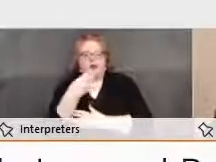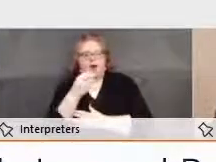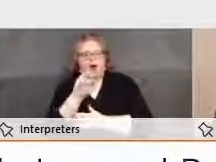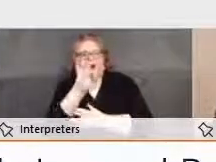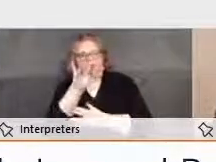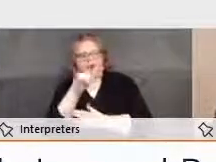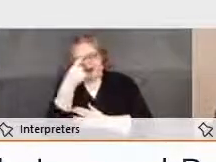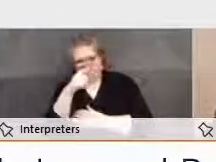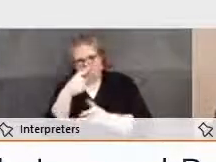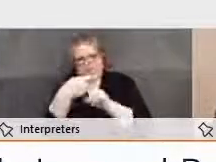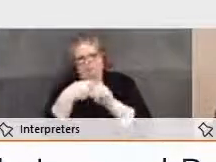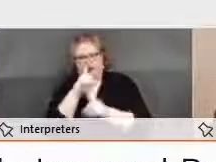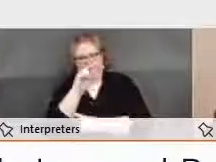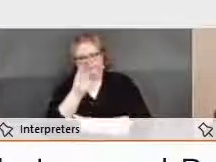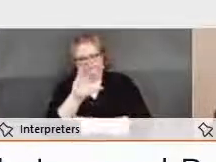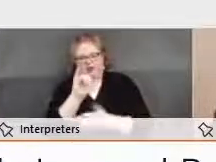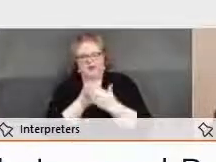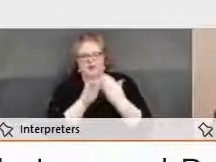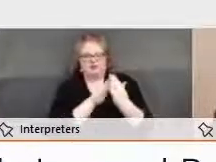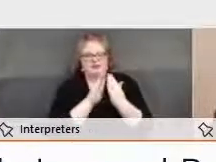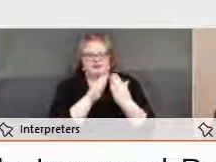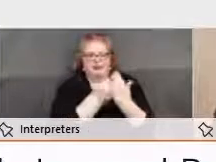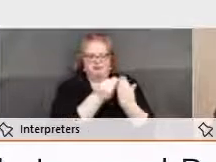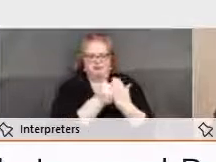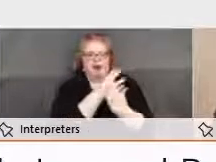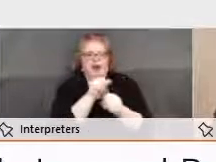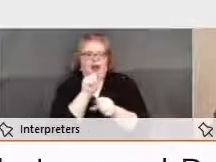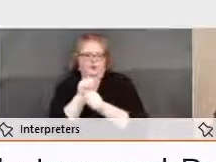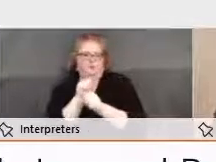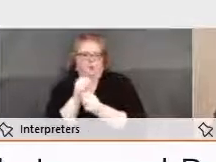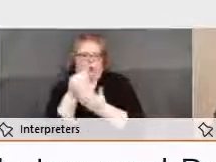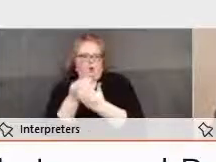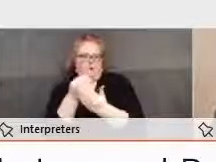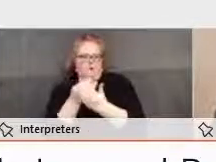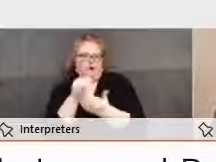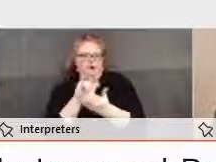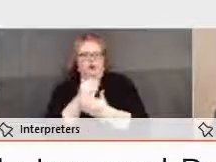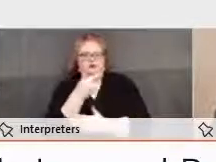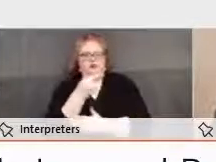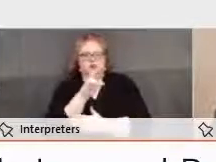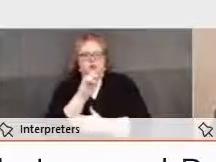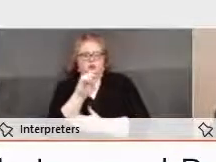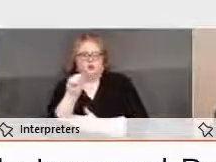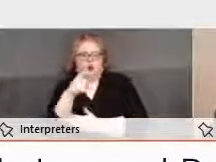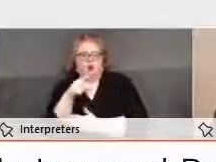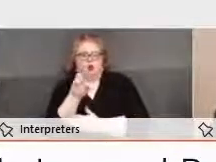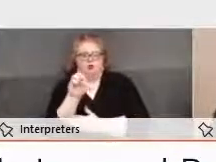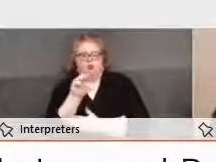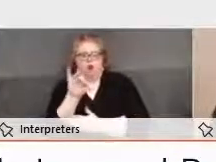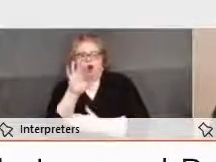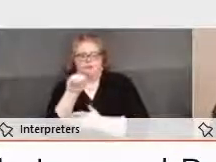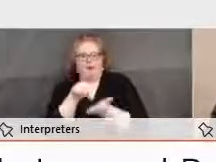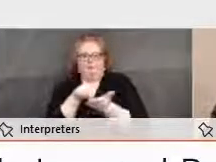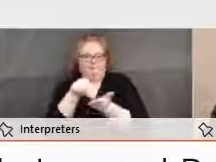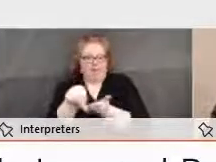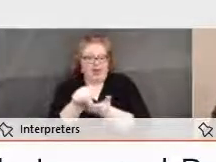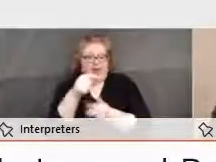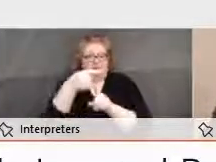And that's both city money and employee money. So that's the total gross premiums paid to United Healthcare for the month of